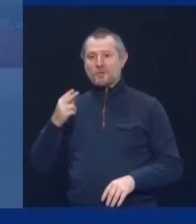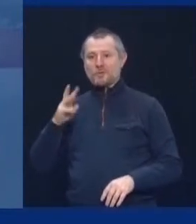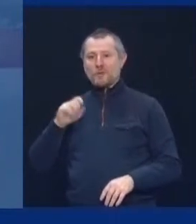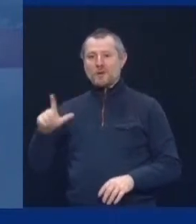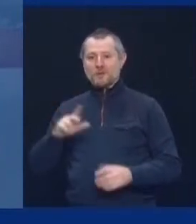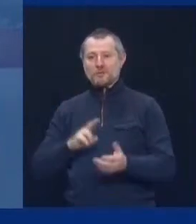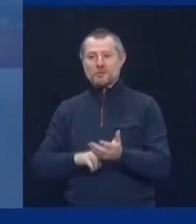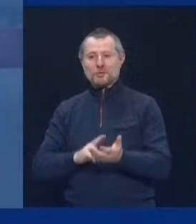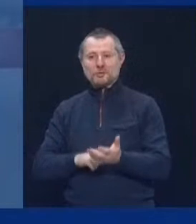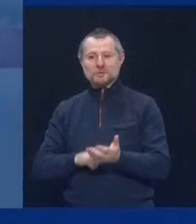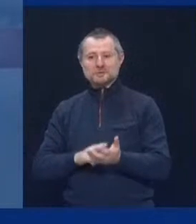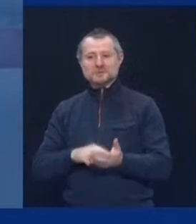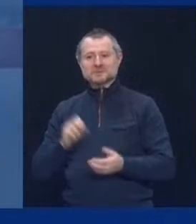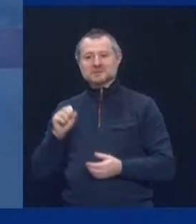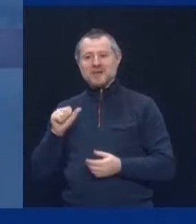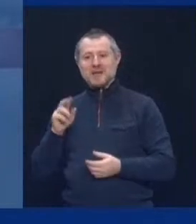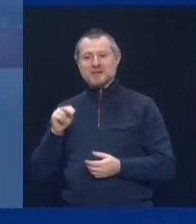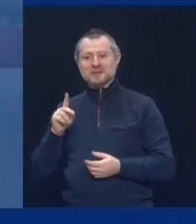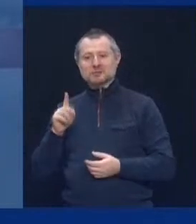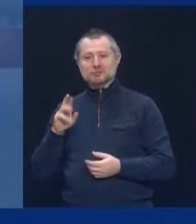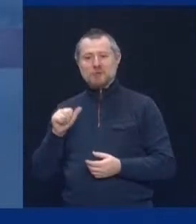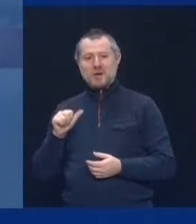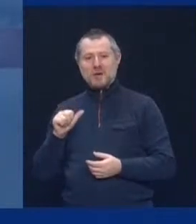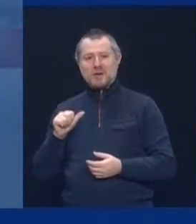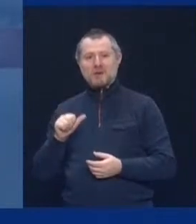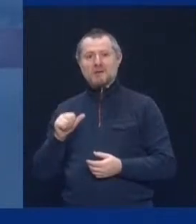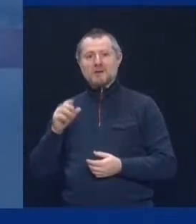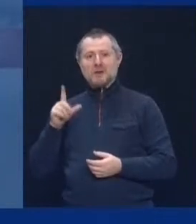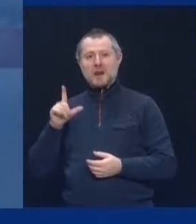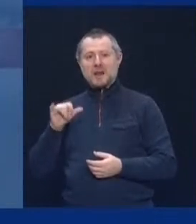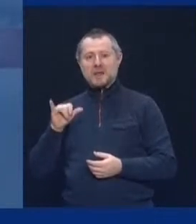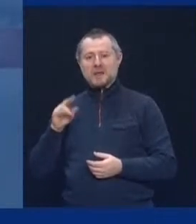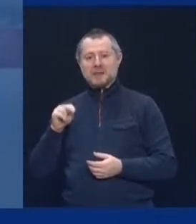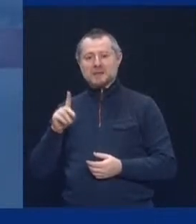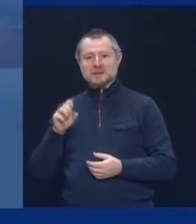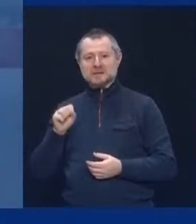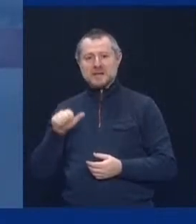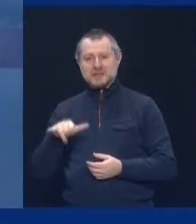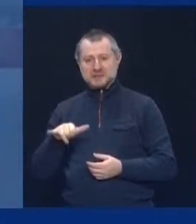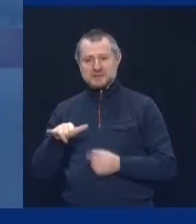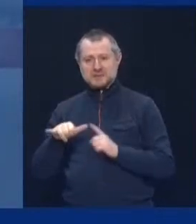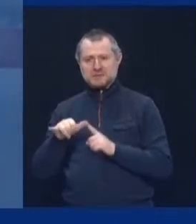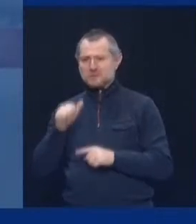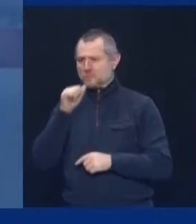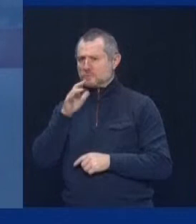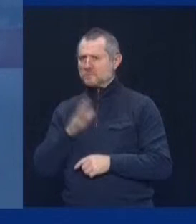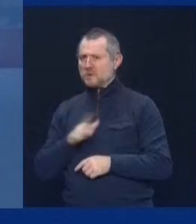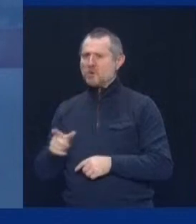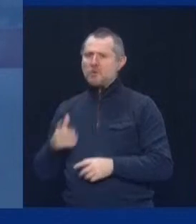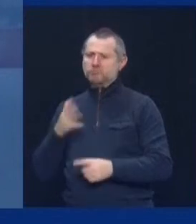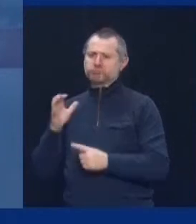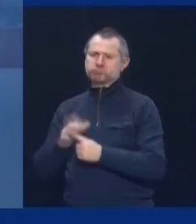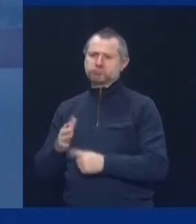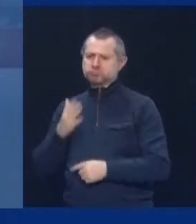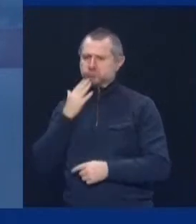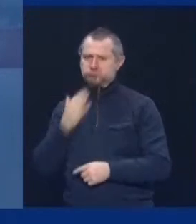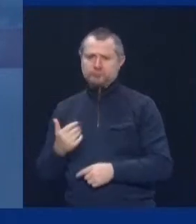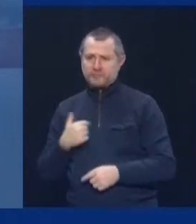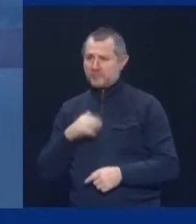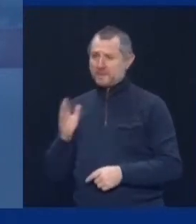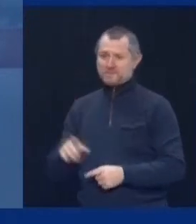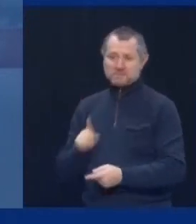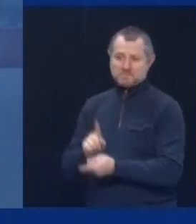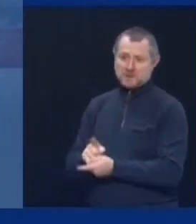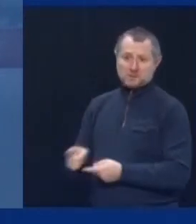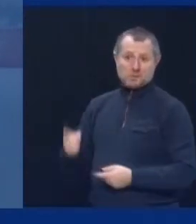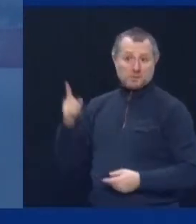This woman is a champion. I don't know her, except her face did not flinch when she took